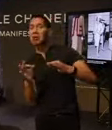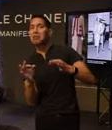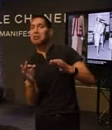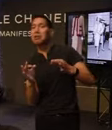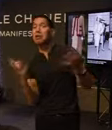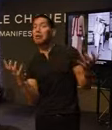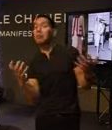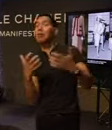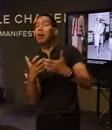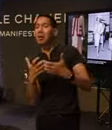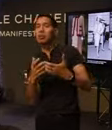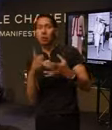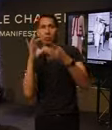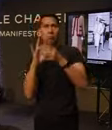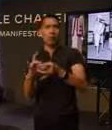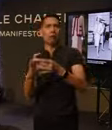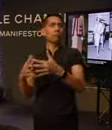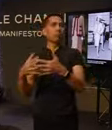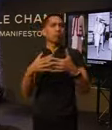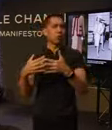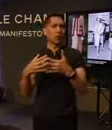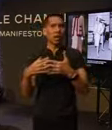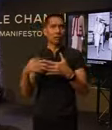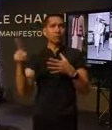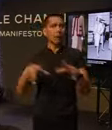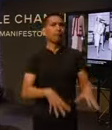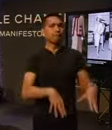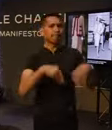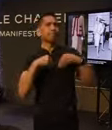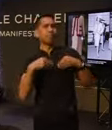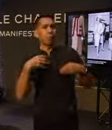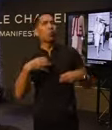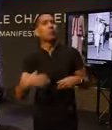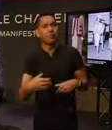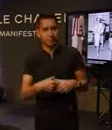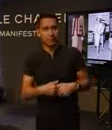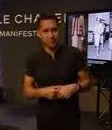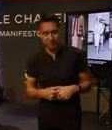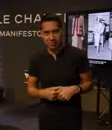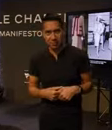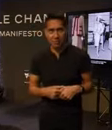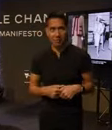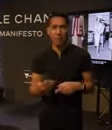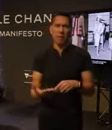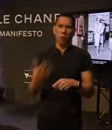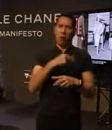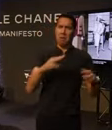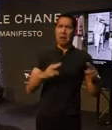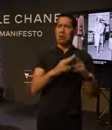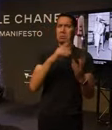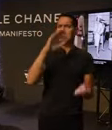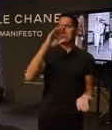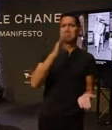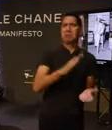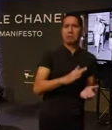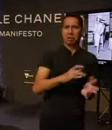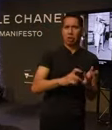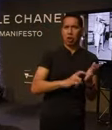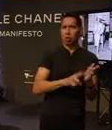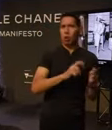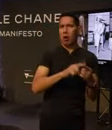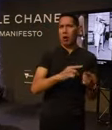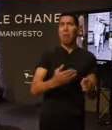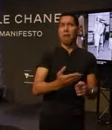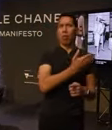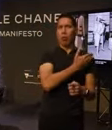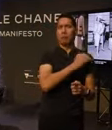home there and were really taken up with fervor, much more so than they kind of were in Paris, where couture sort of reigned.